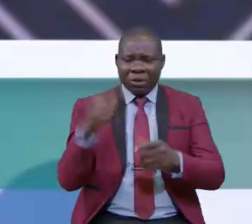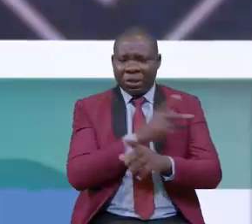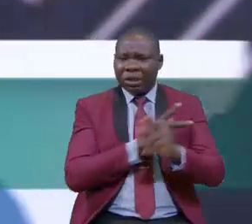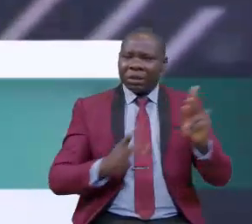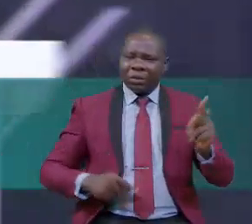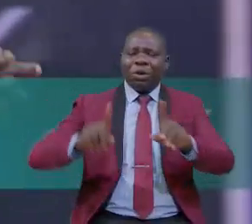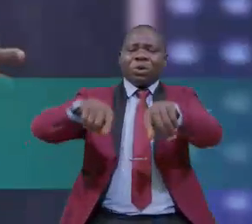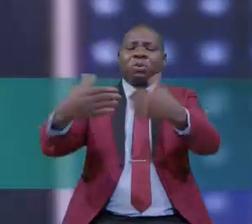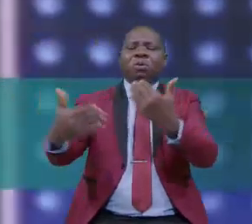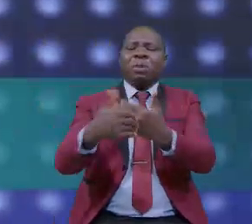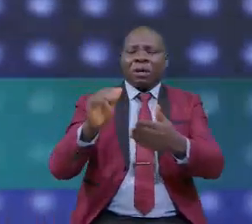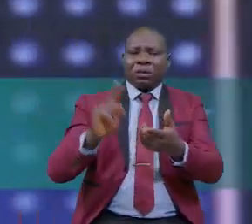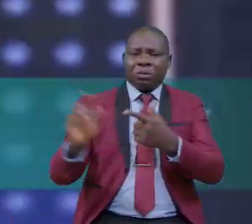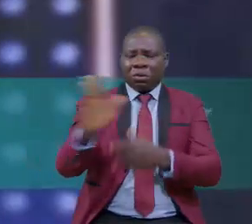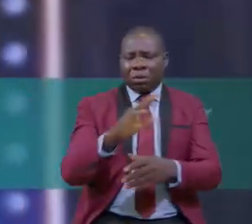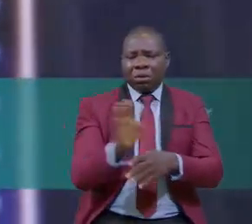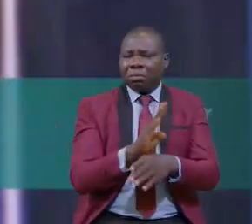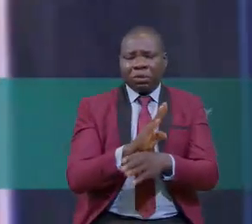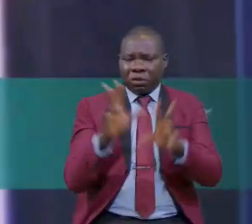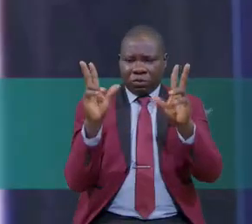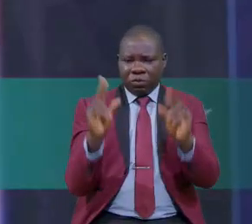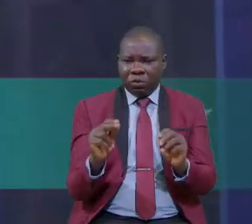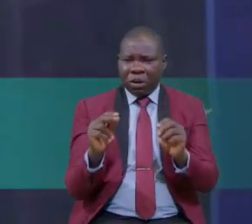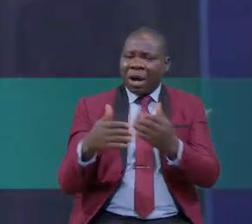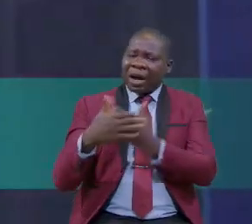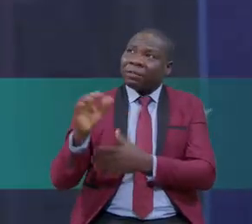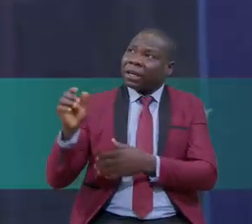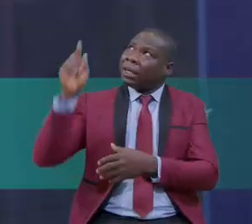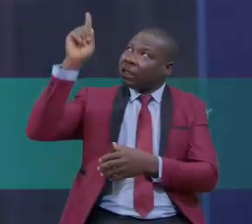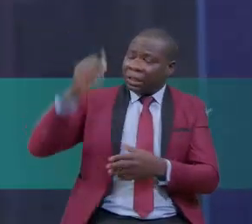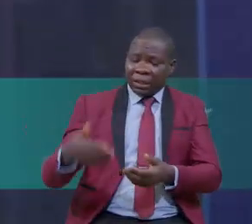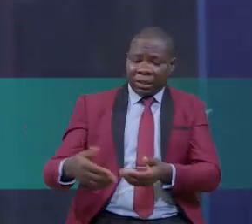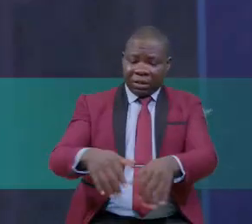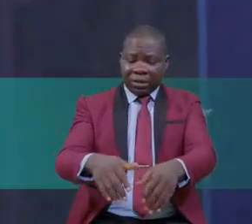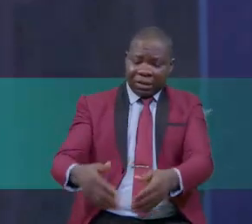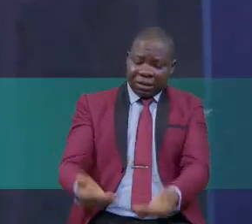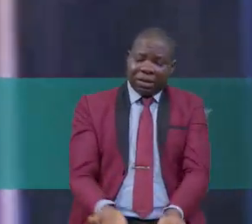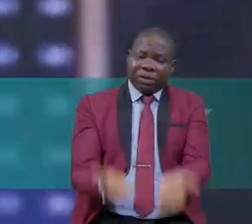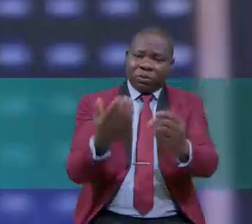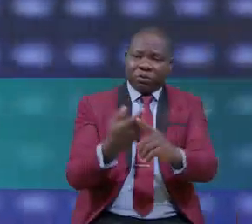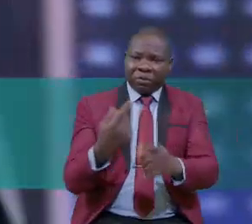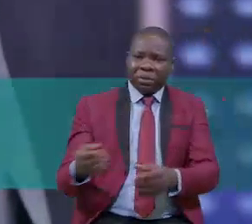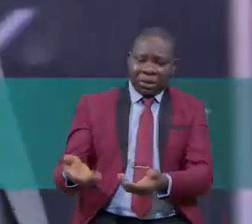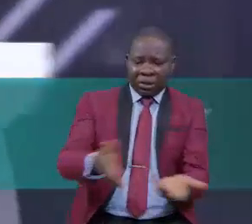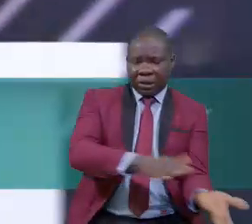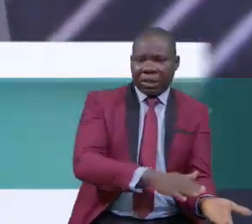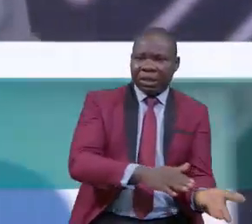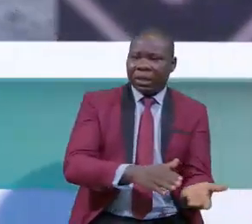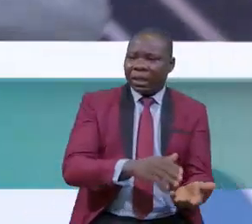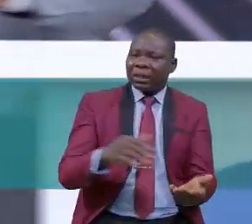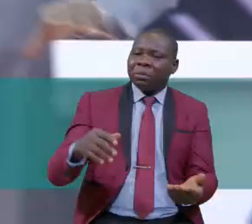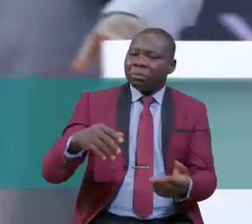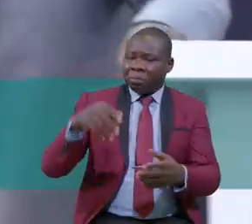rose from the dead and Peter had said, I go a fishing, and then he said, we go with you, he went